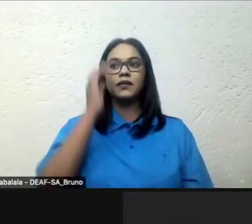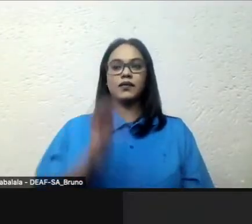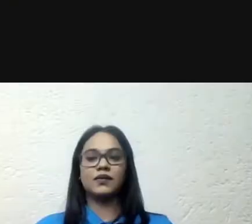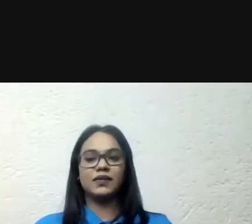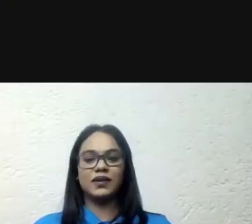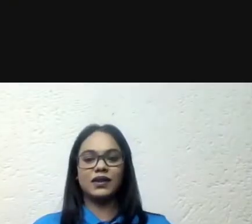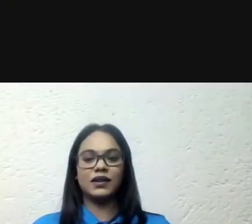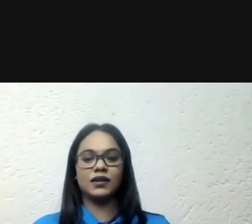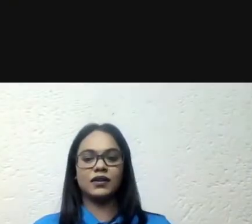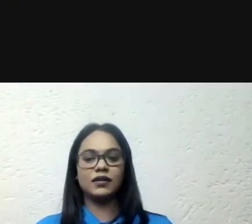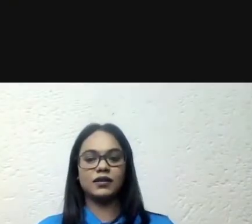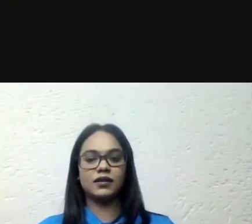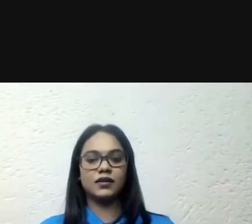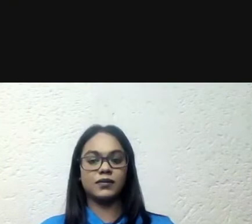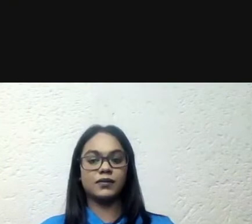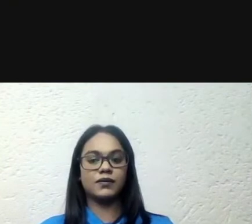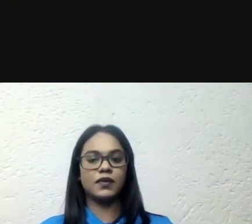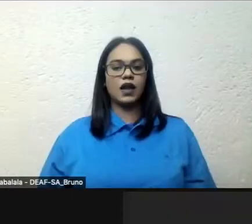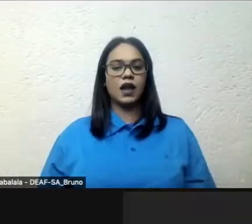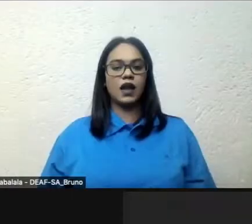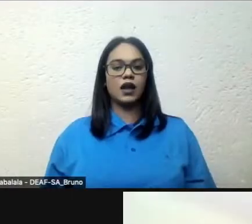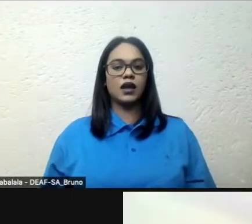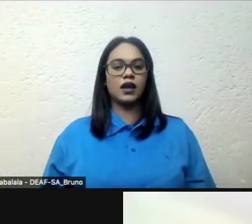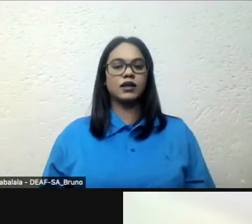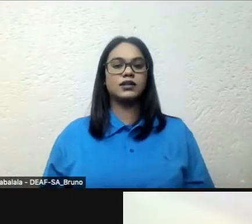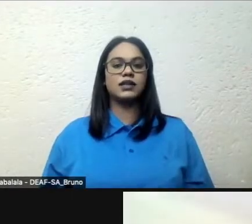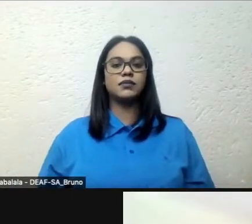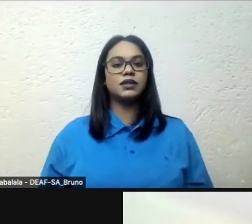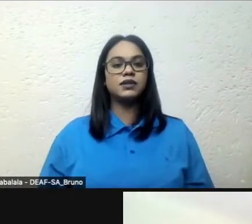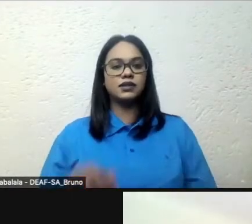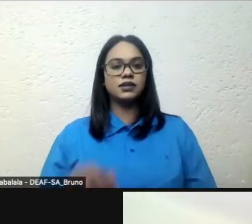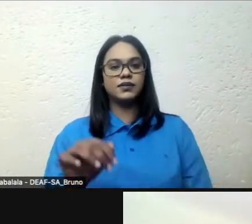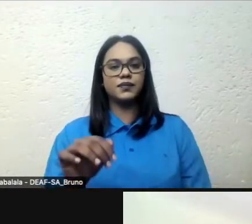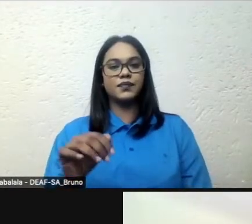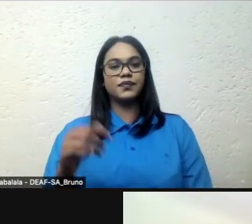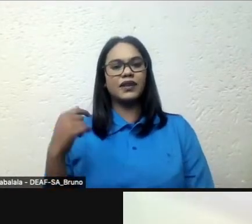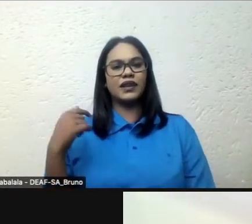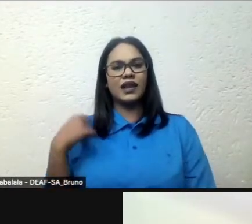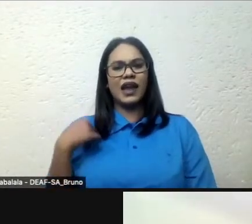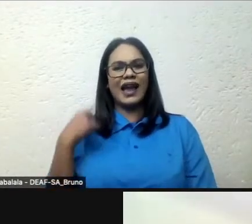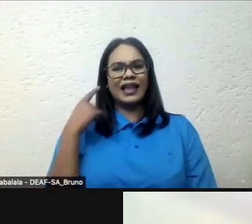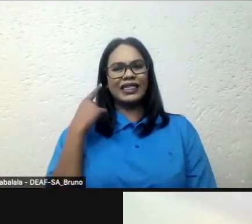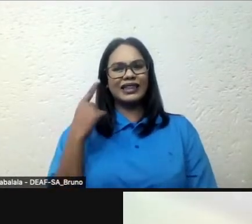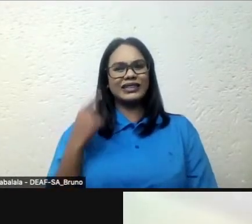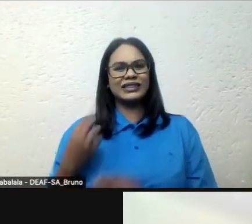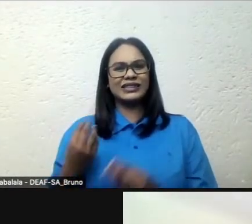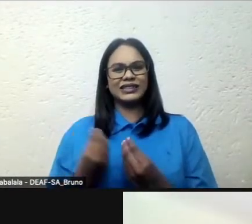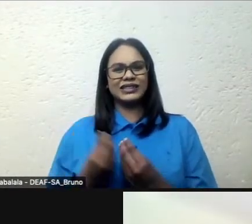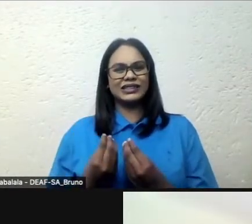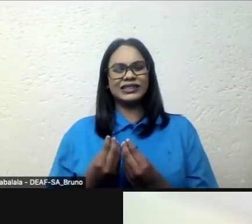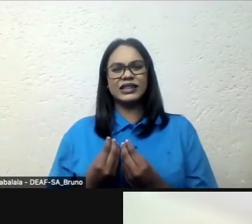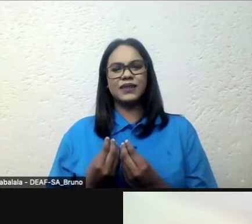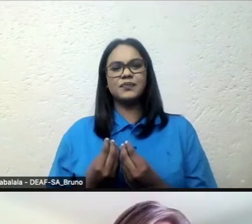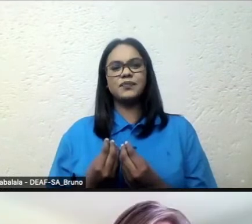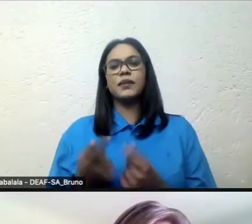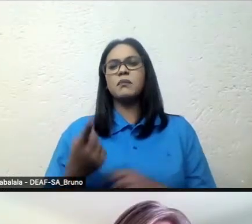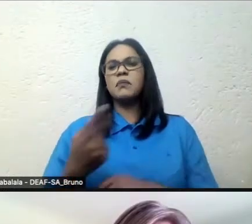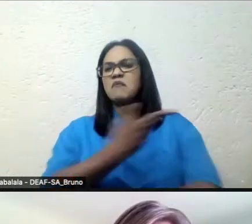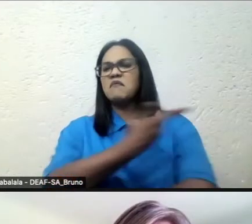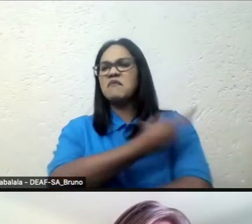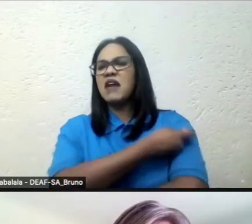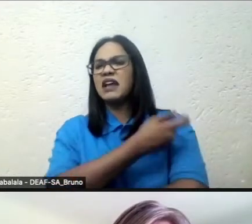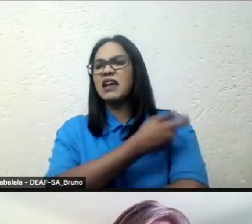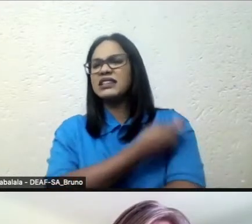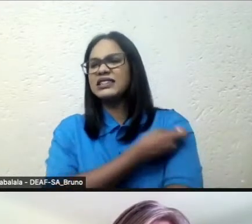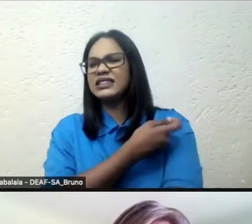I'm not sure whether any further I think there was something about vaccine escape. I did not get the